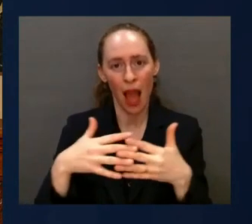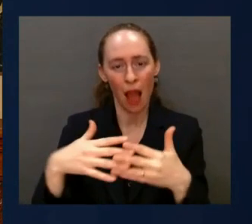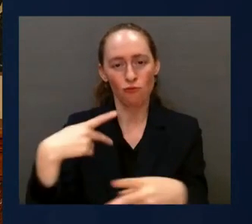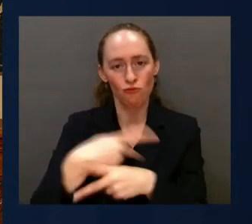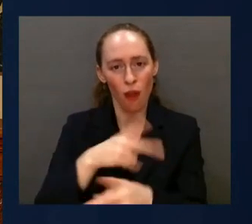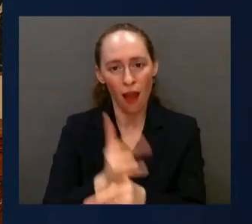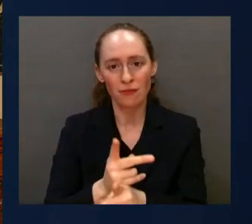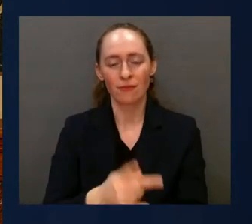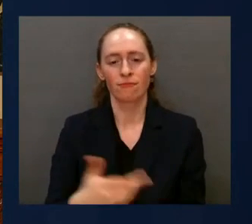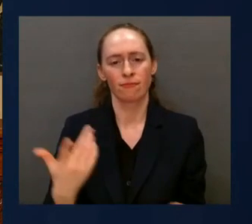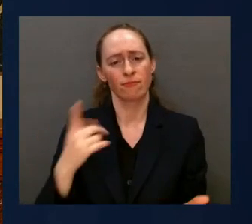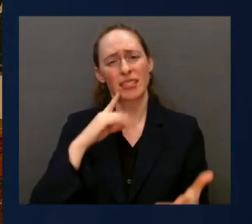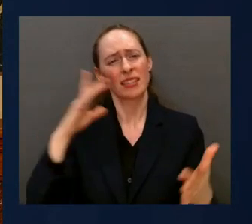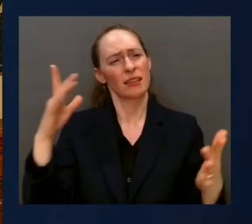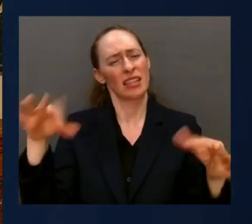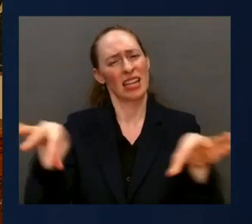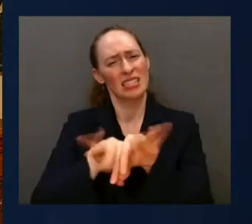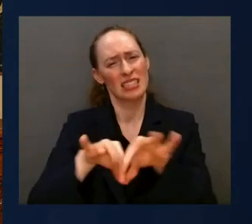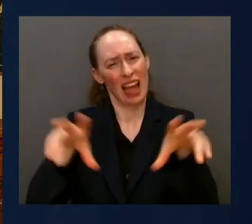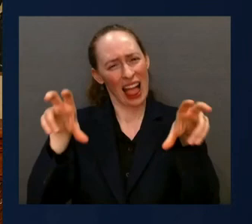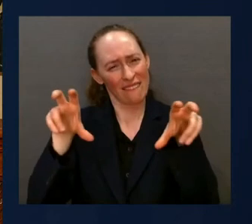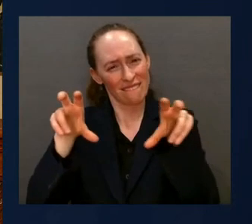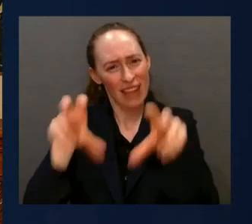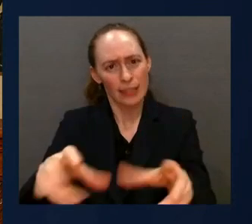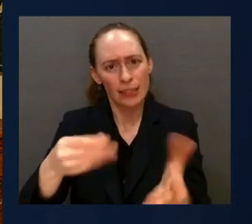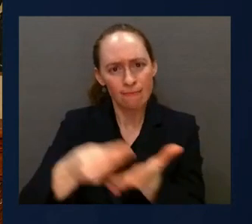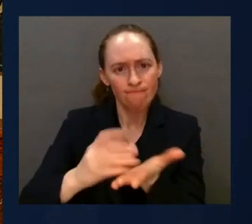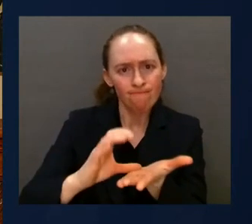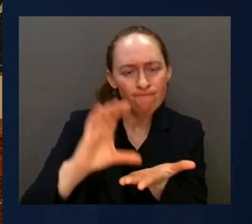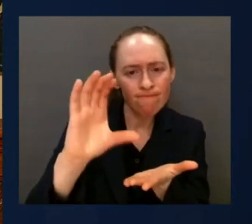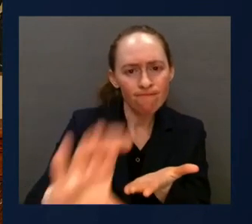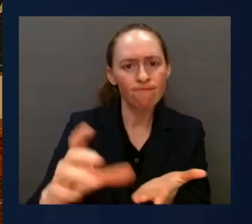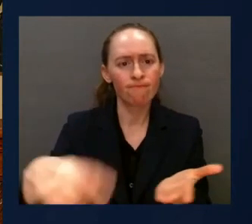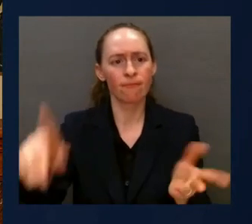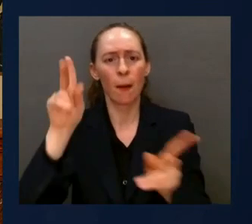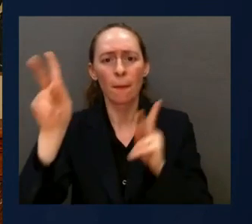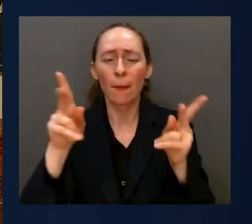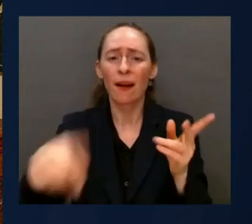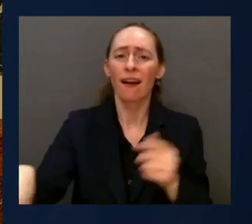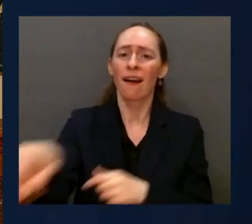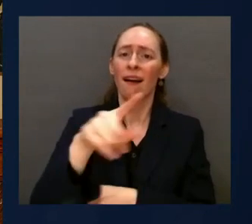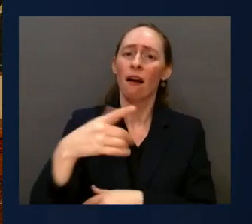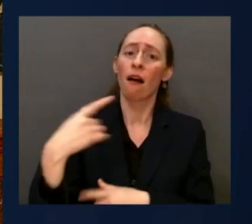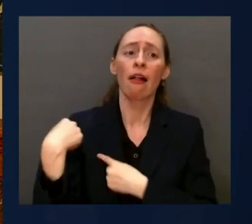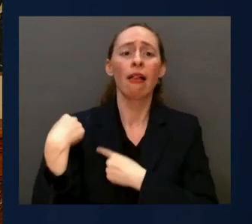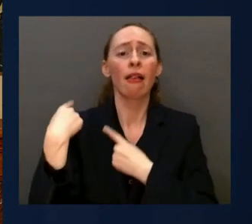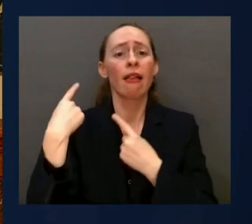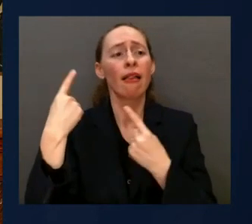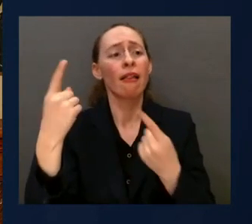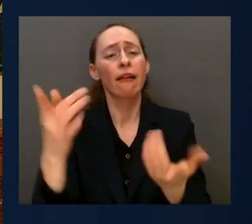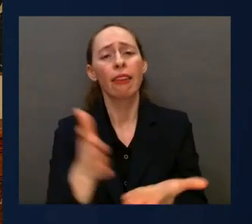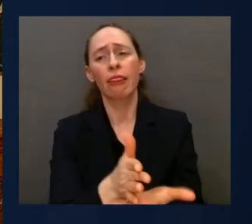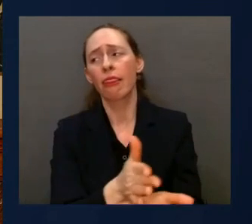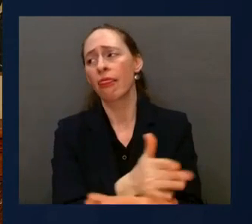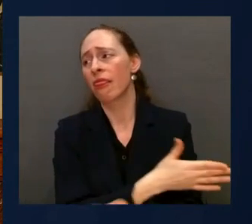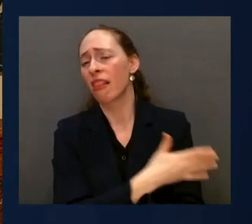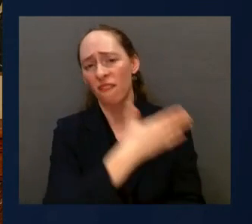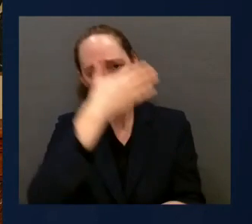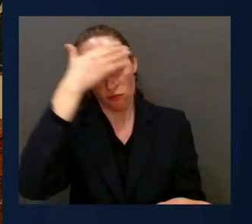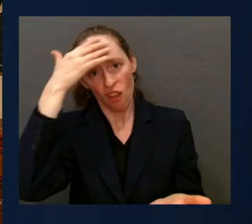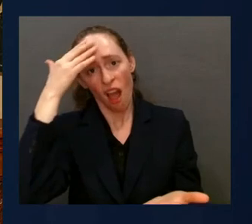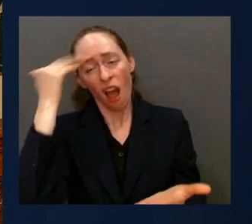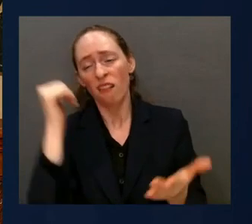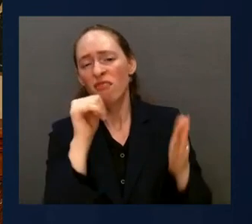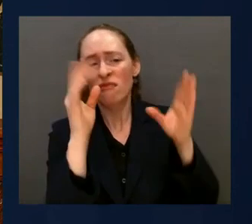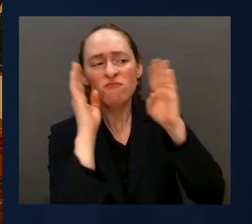forgotten. So many of you listened to me tonight. I know you feel it. So many of you felt like you've just simply